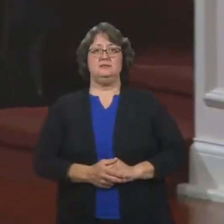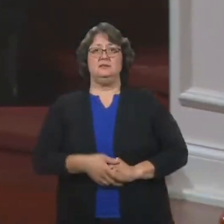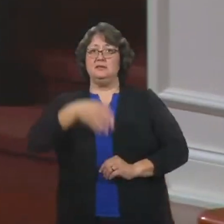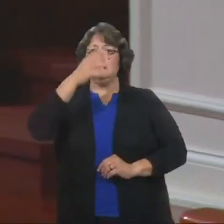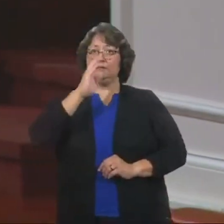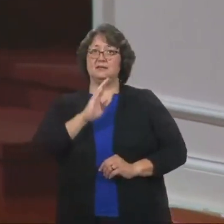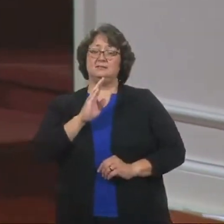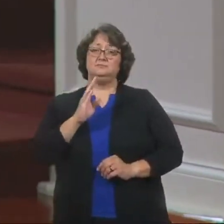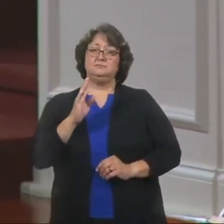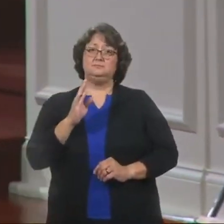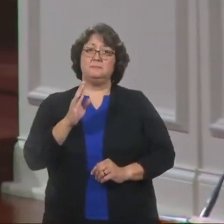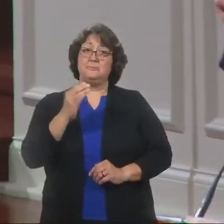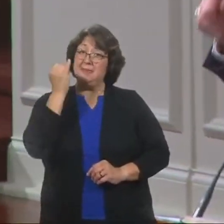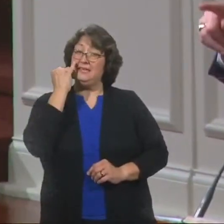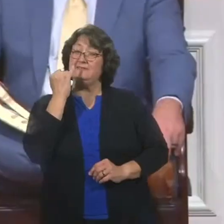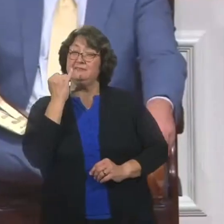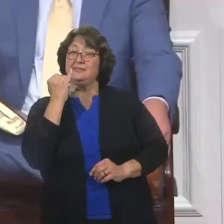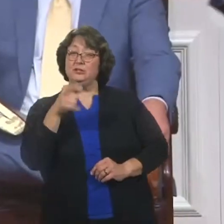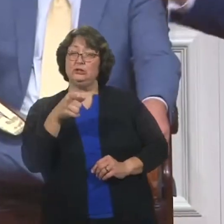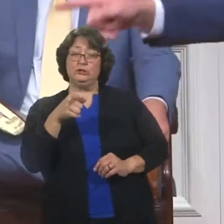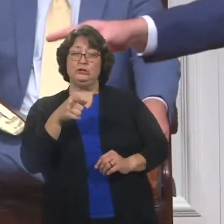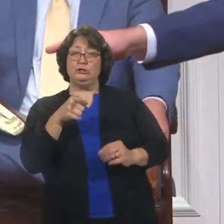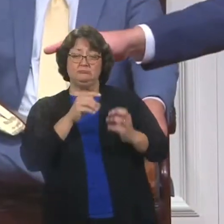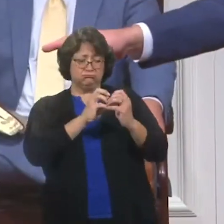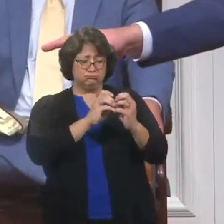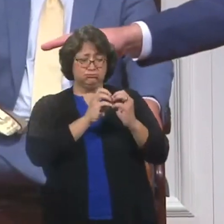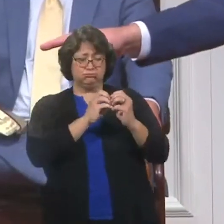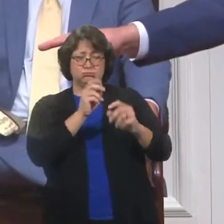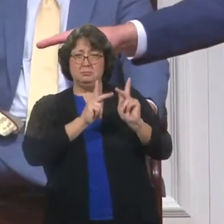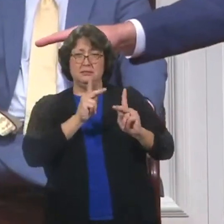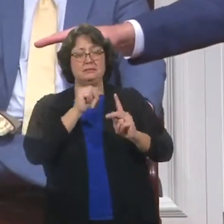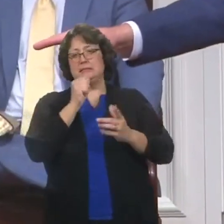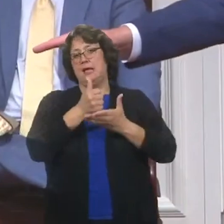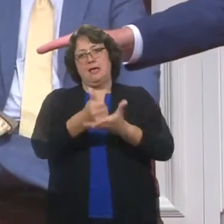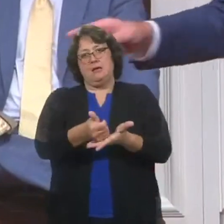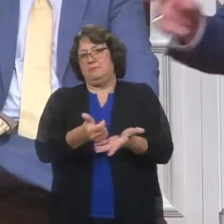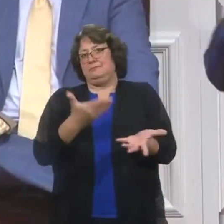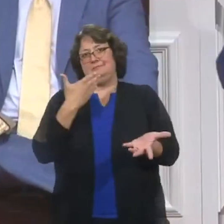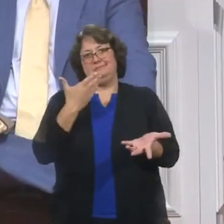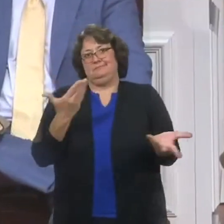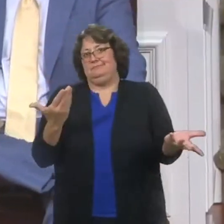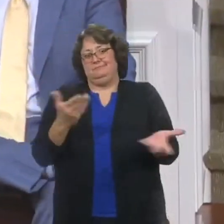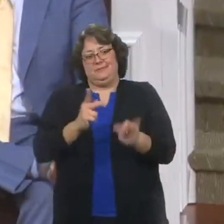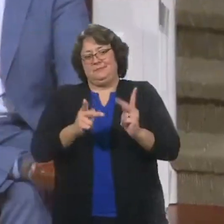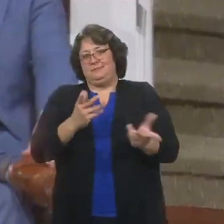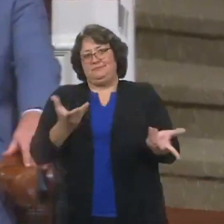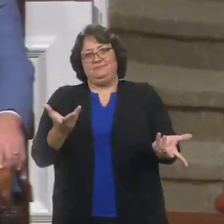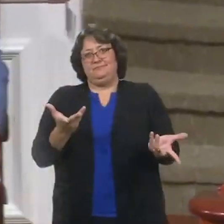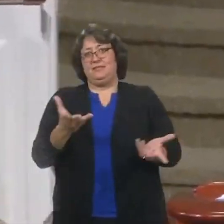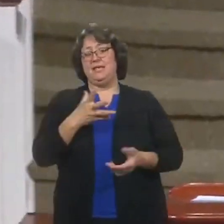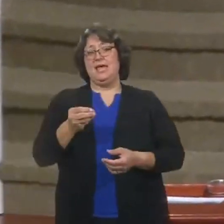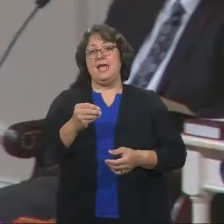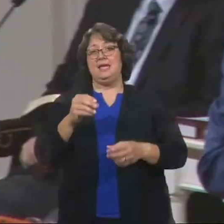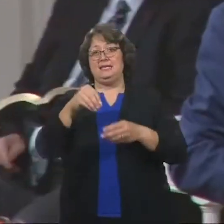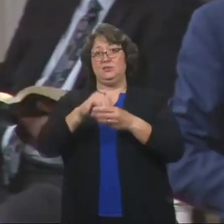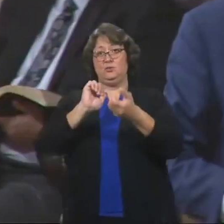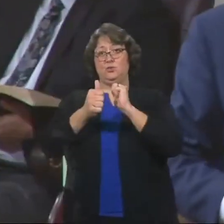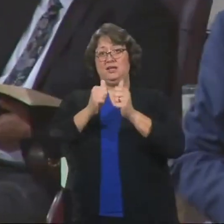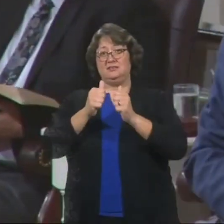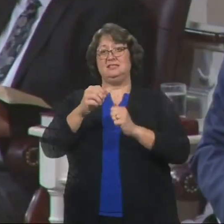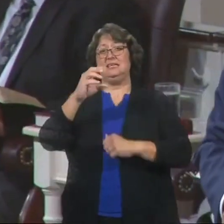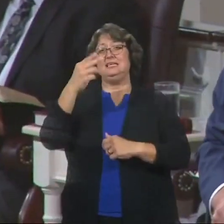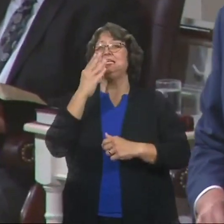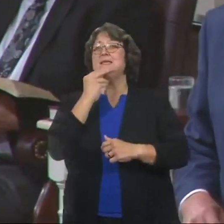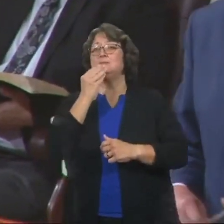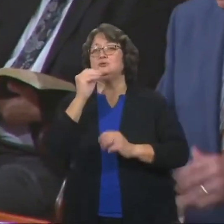God prevents you, by the way, if you're striving, you're not going to be very good at helping someone. In that race in Hebrews chapter 12, the Bible tells